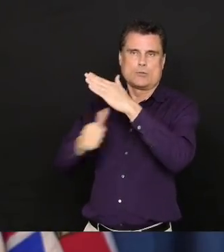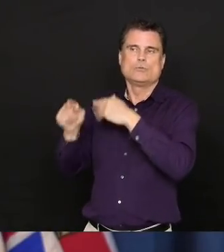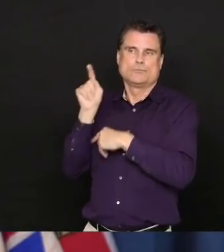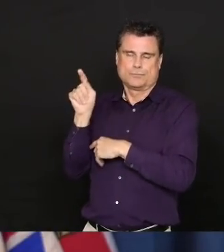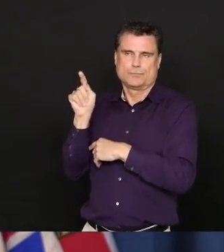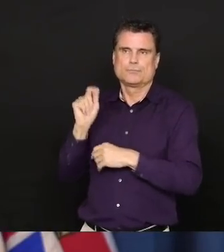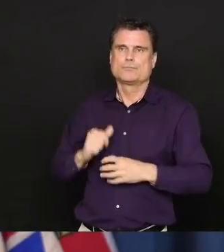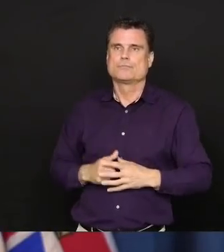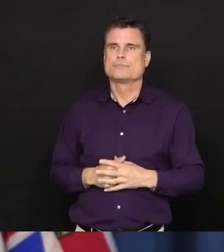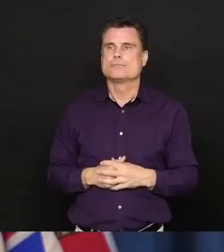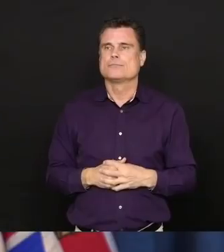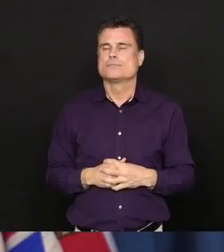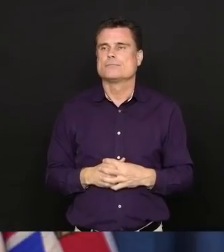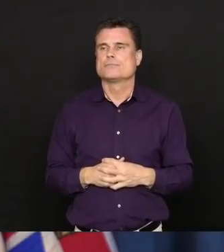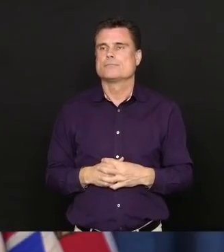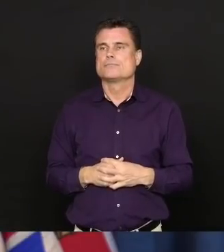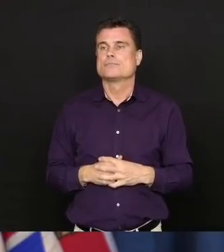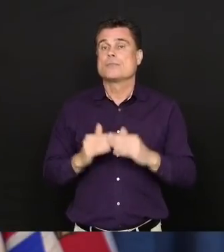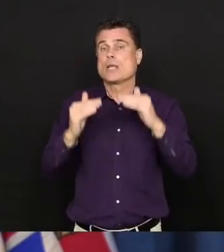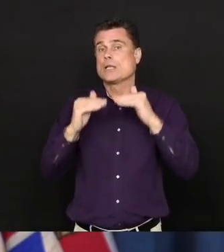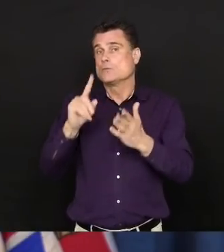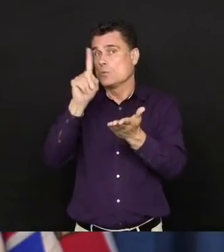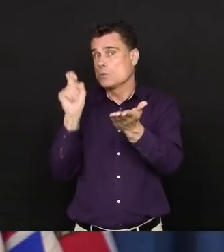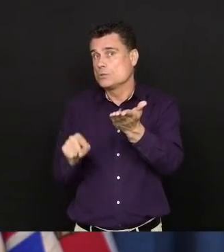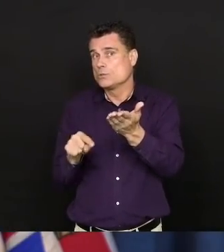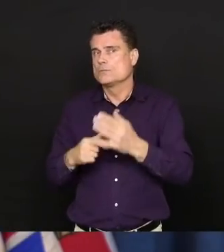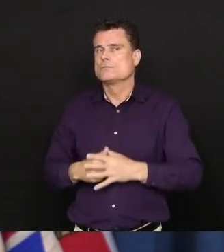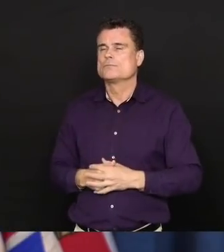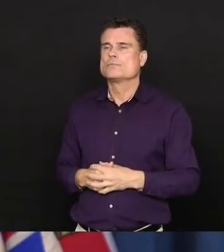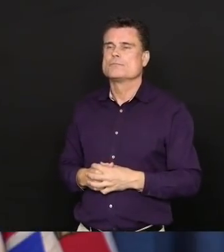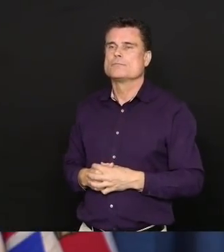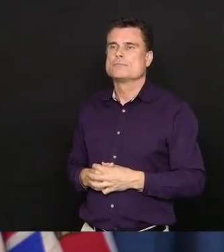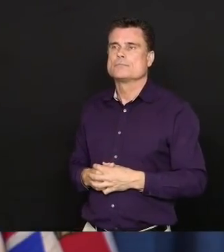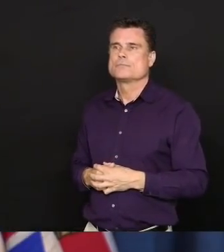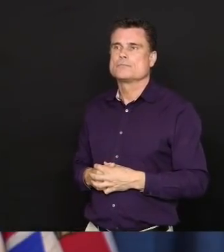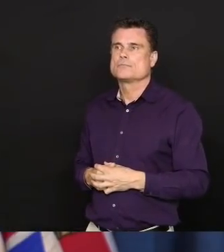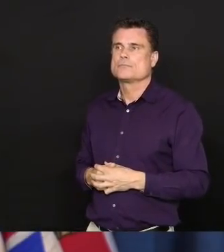Next, we have Lisa Cordasco from CHLY.